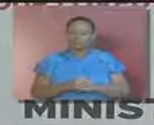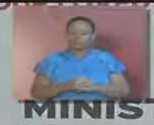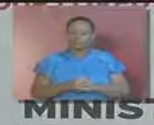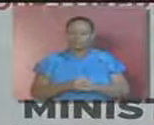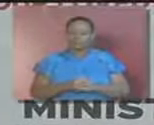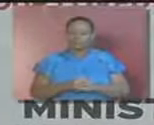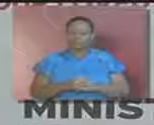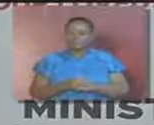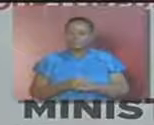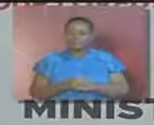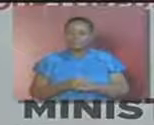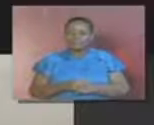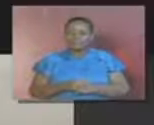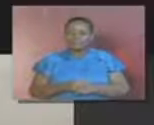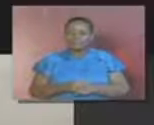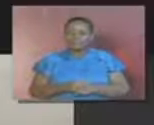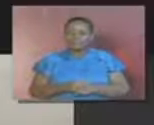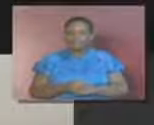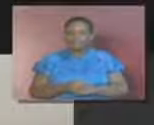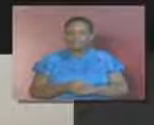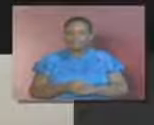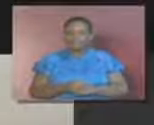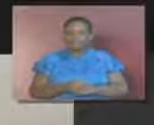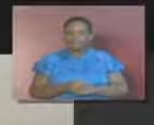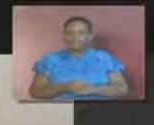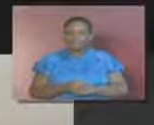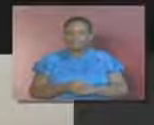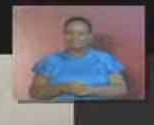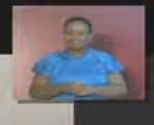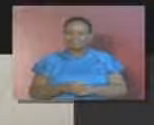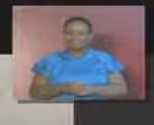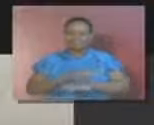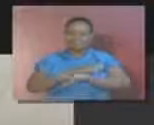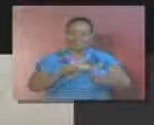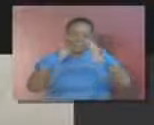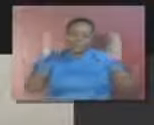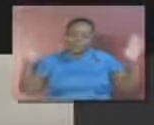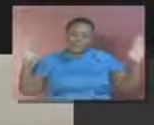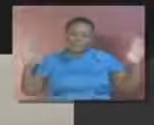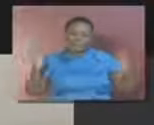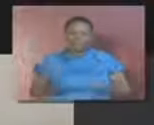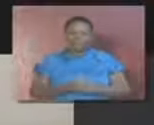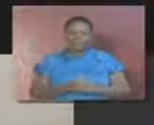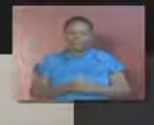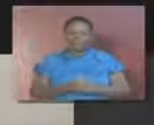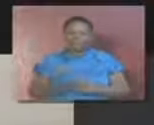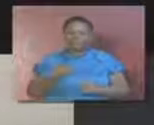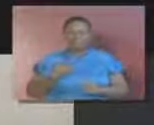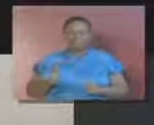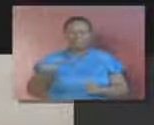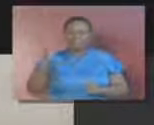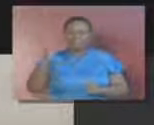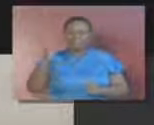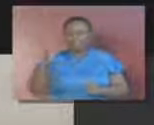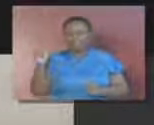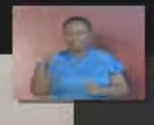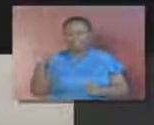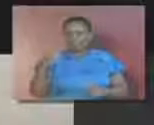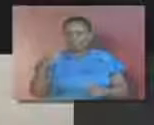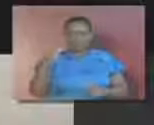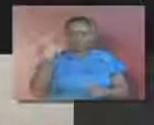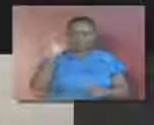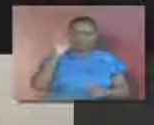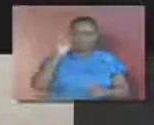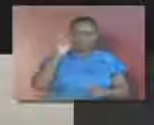Hi, good morning. Fanny Bray from CNC3. I have 2 questions. I heard and I understand the